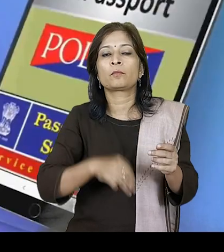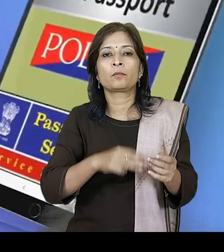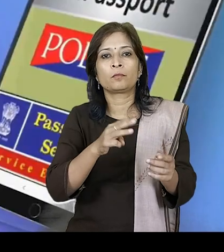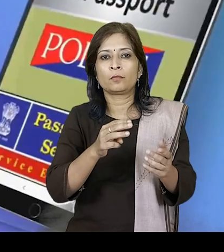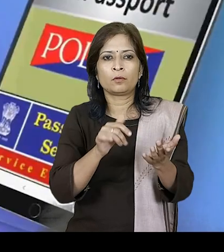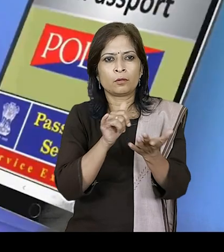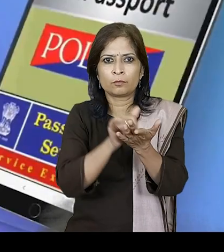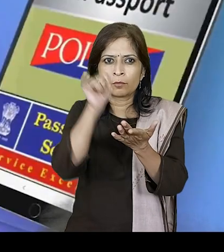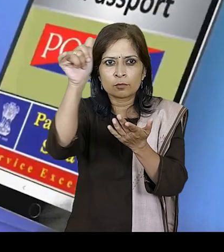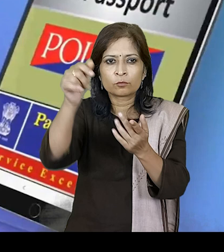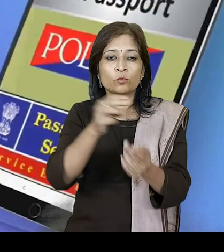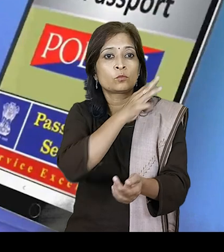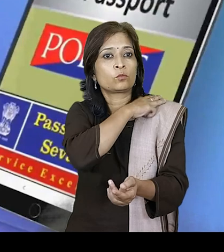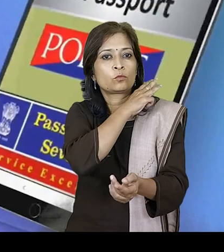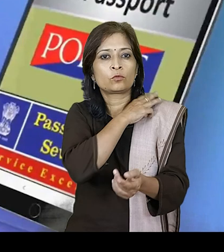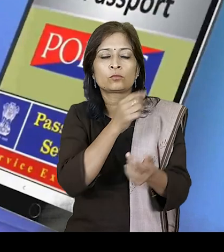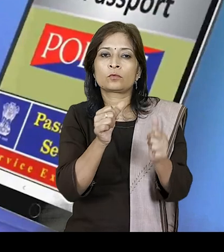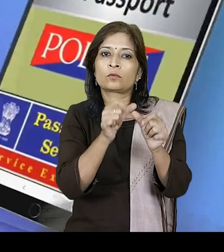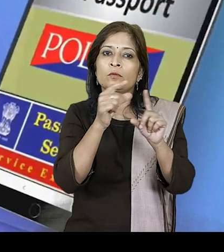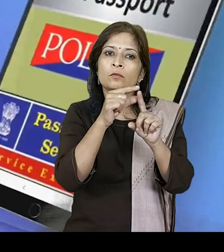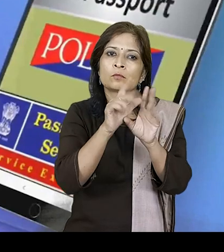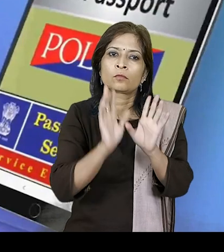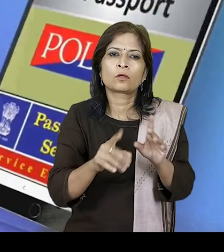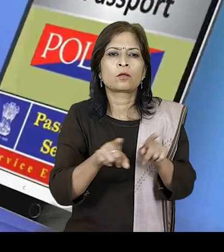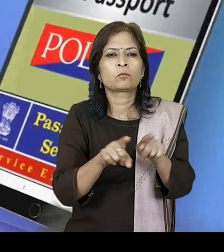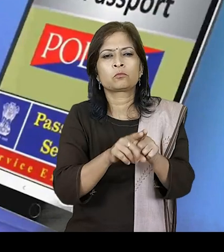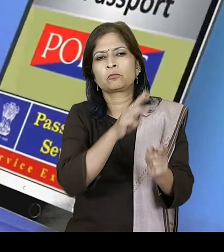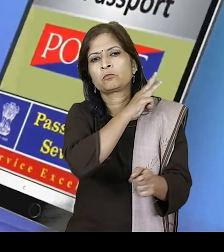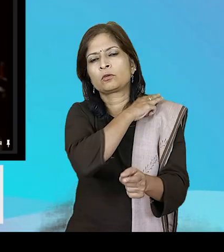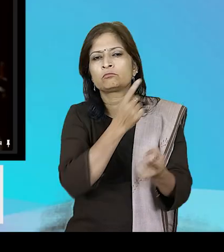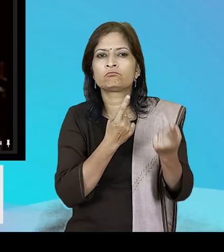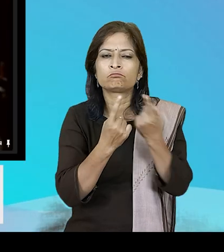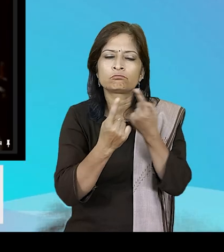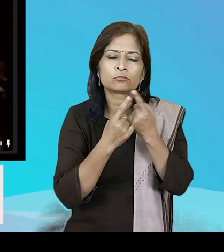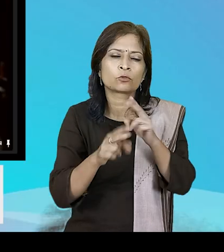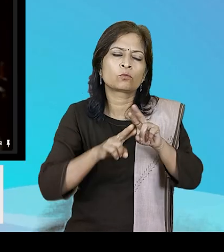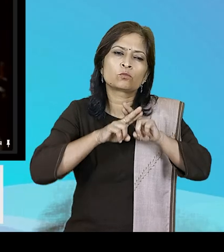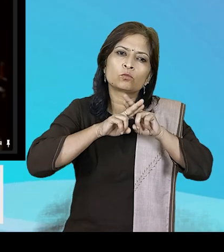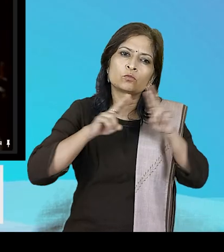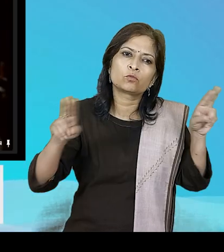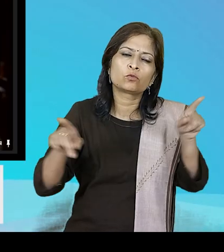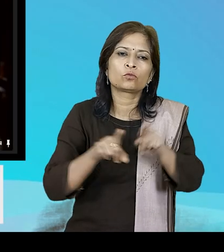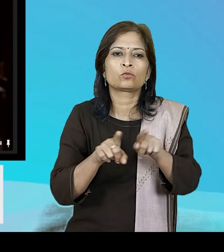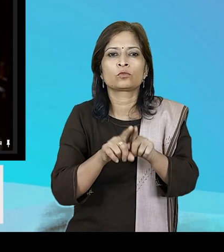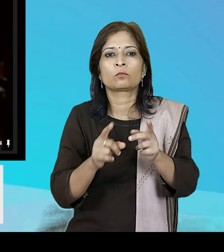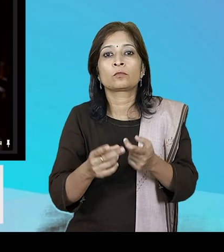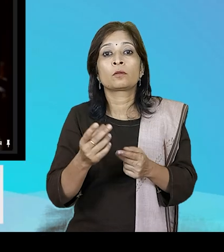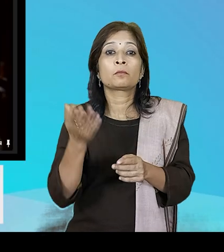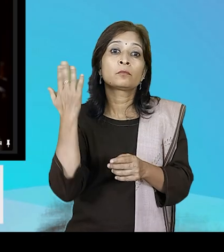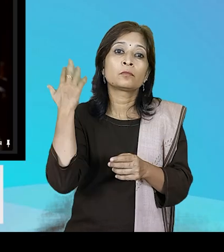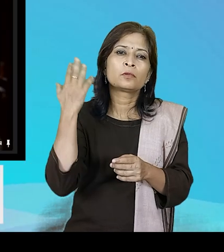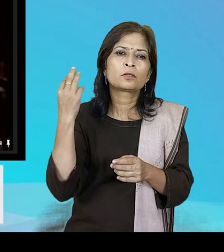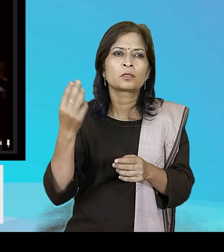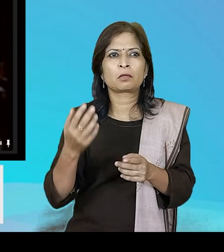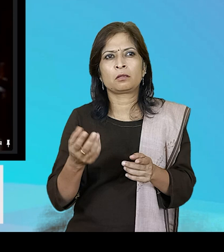app, due to which the entire police verification it has gone digital. So, from 3 months